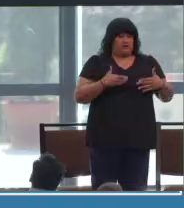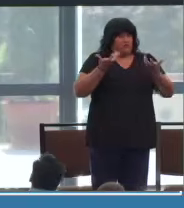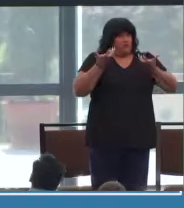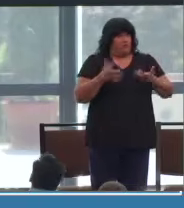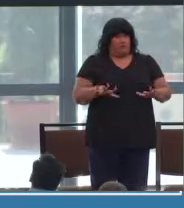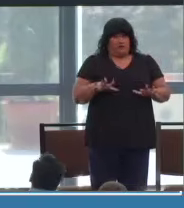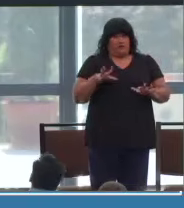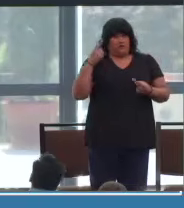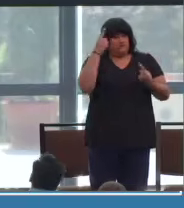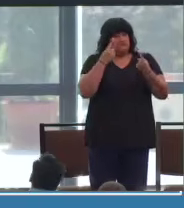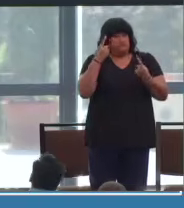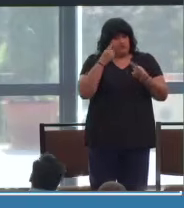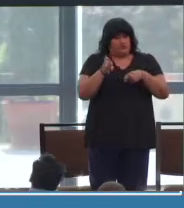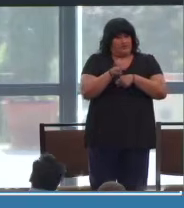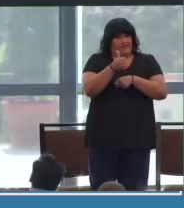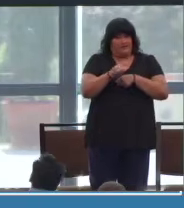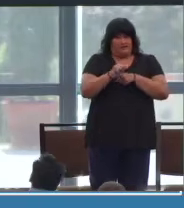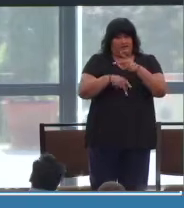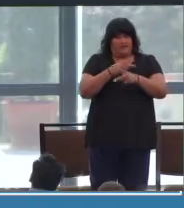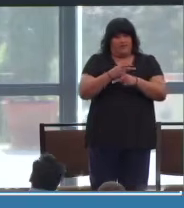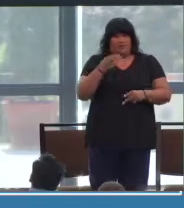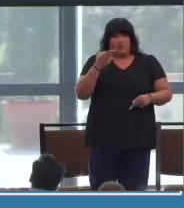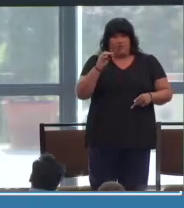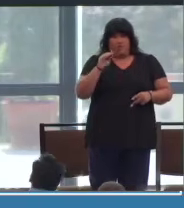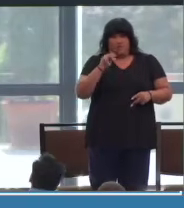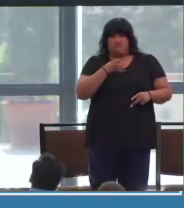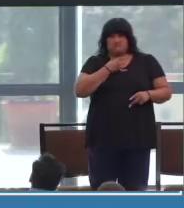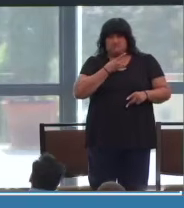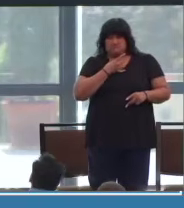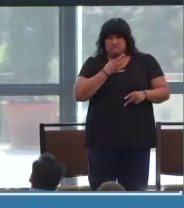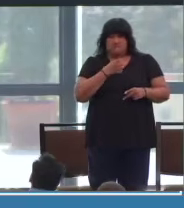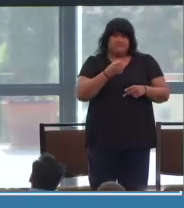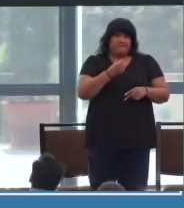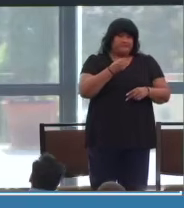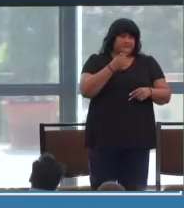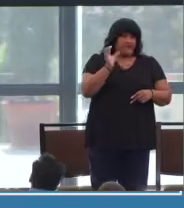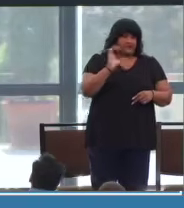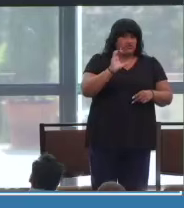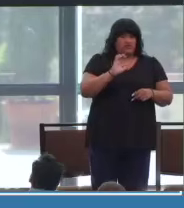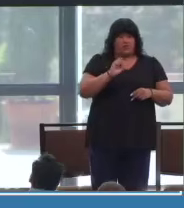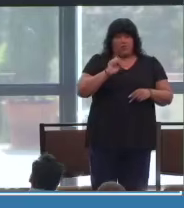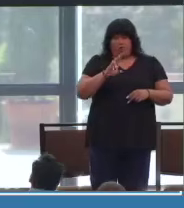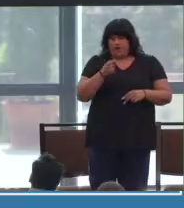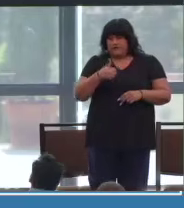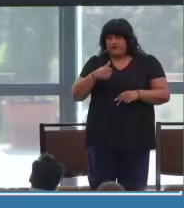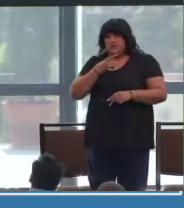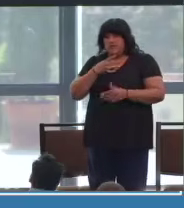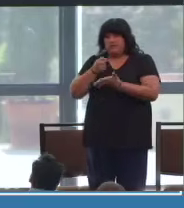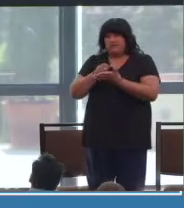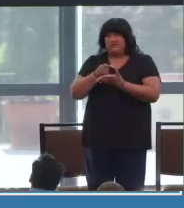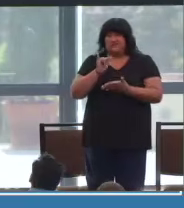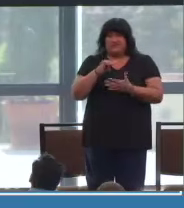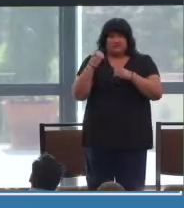to think about using any kind of hormone contraception or any hormone therapy. And that's considered to be a